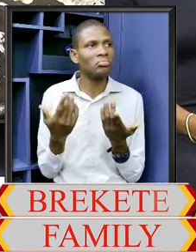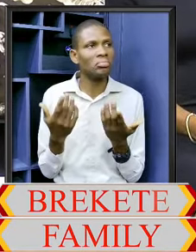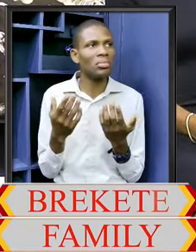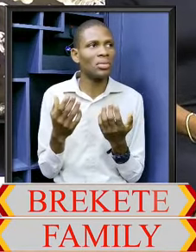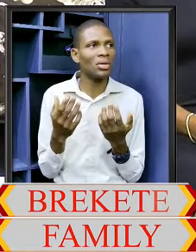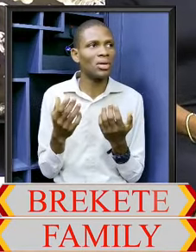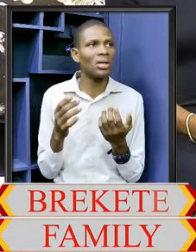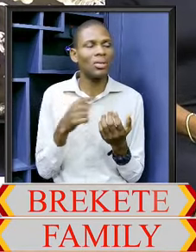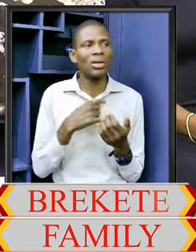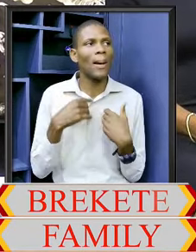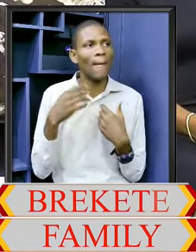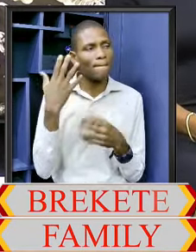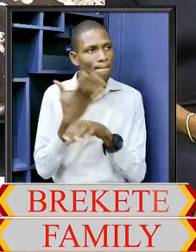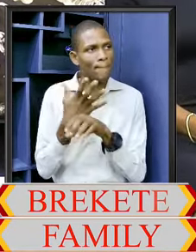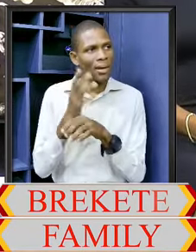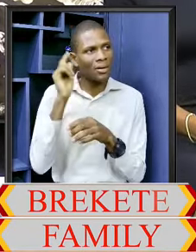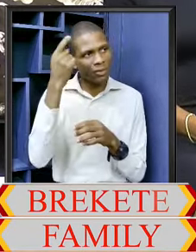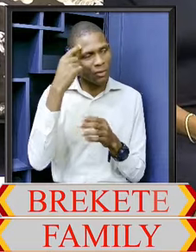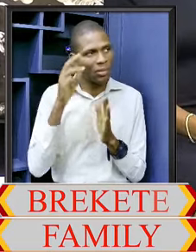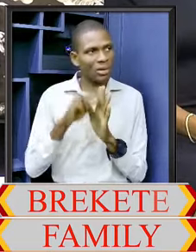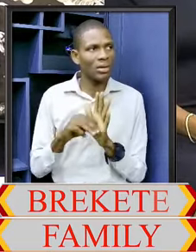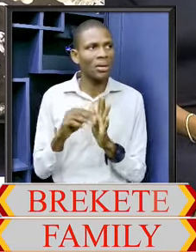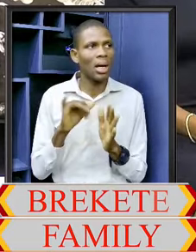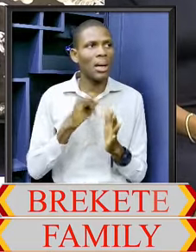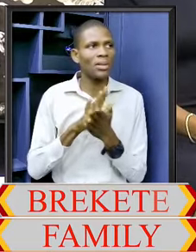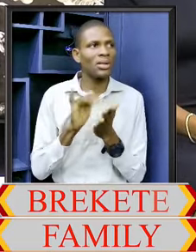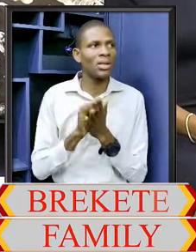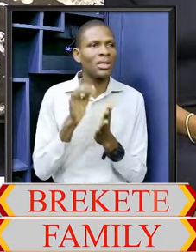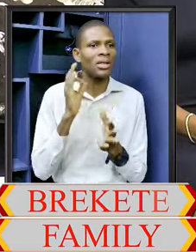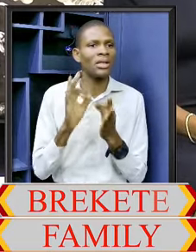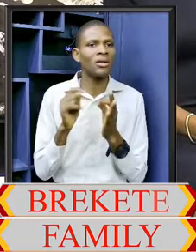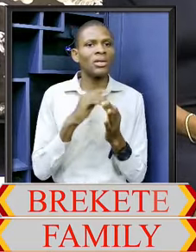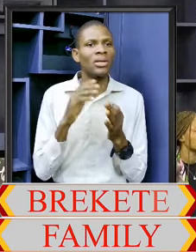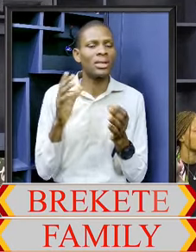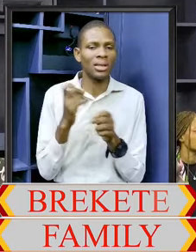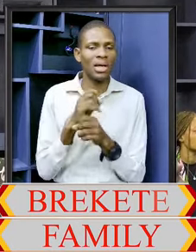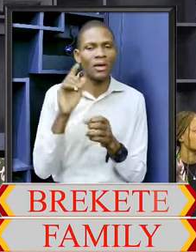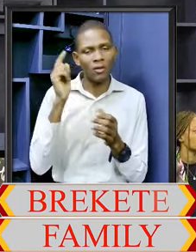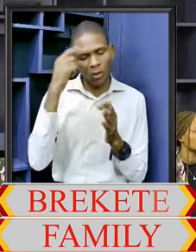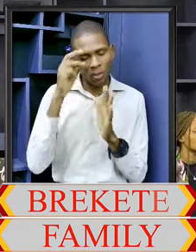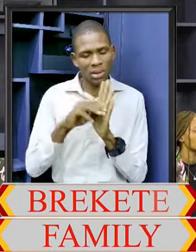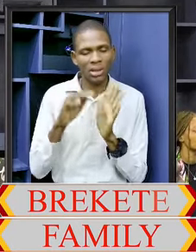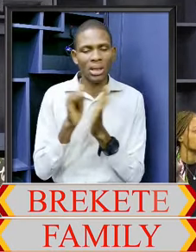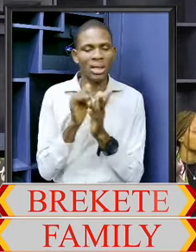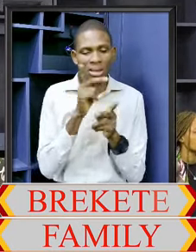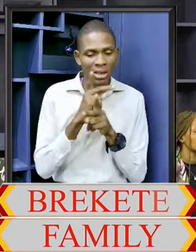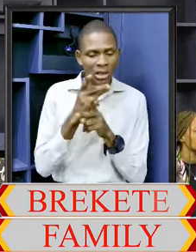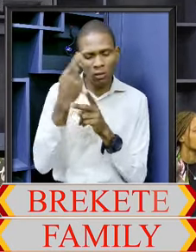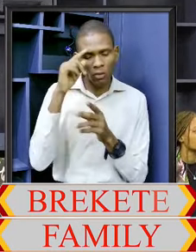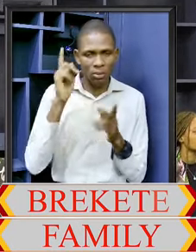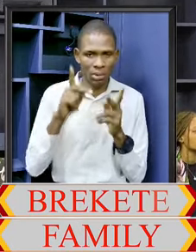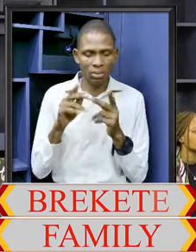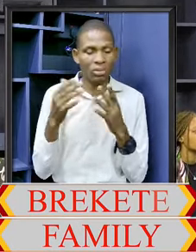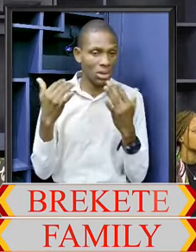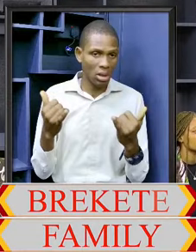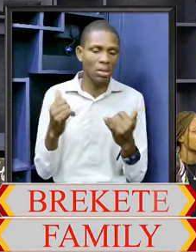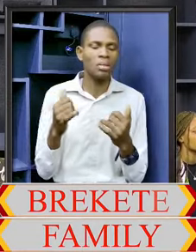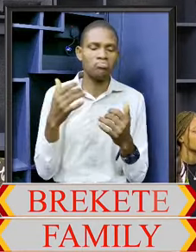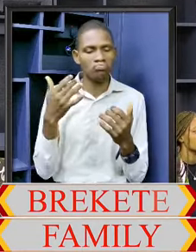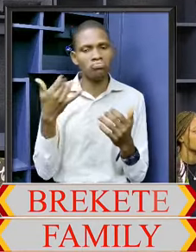Anyway, government. I believe say if we get government way care for the people now, they go do